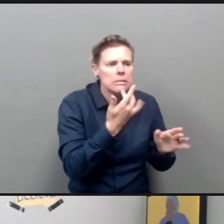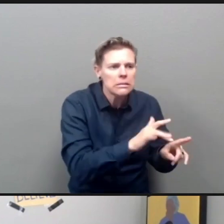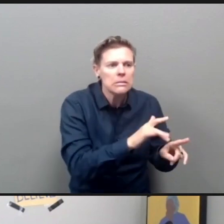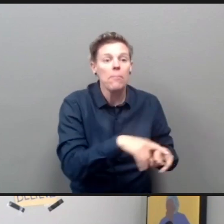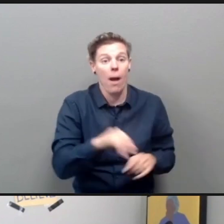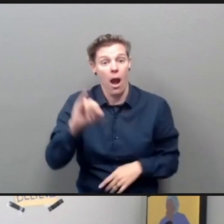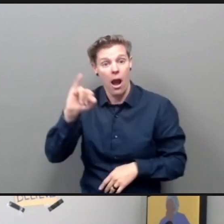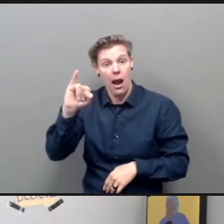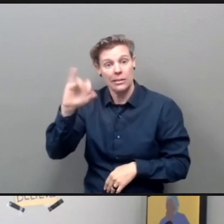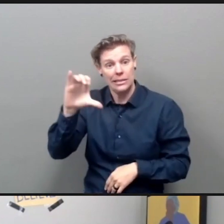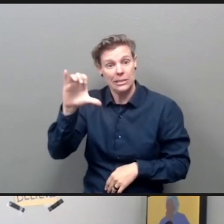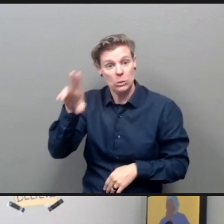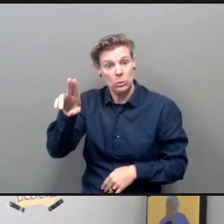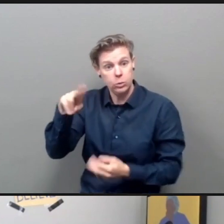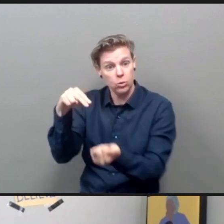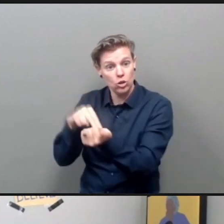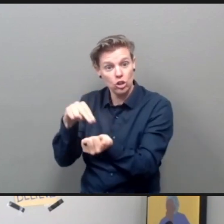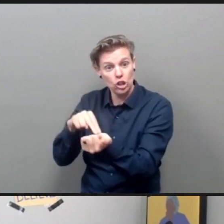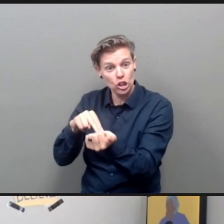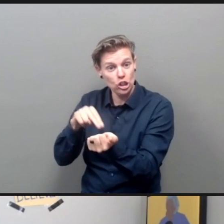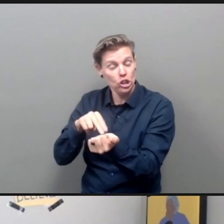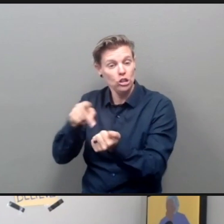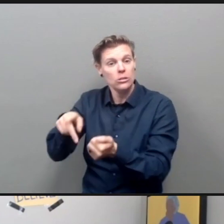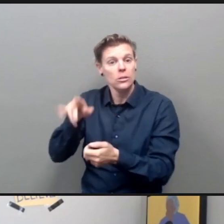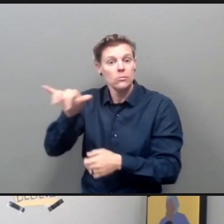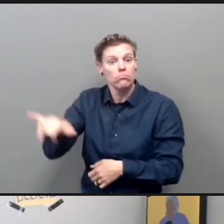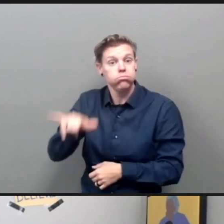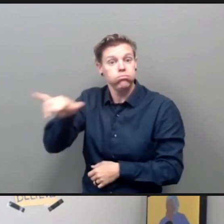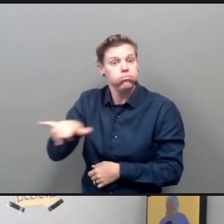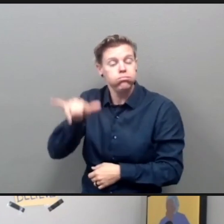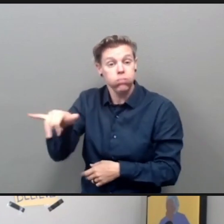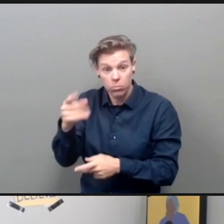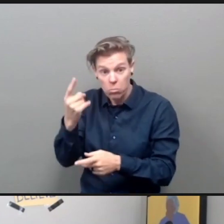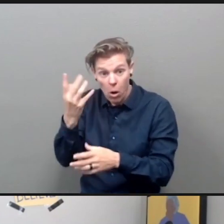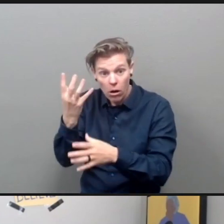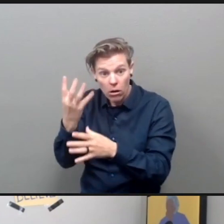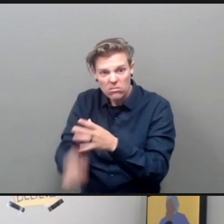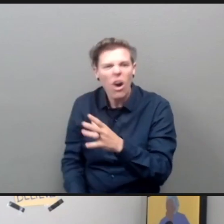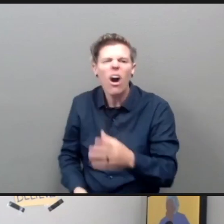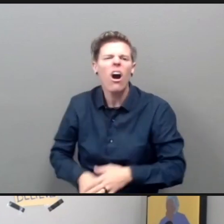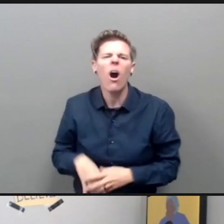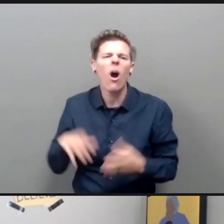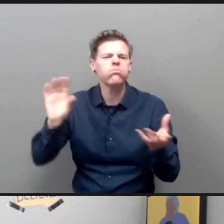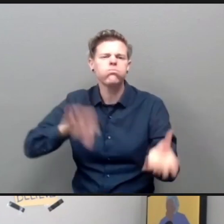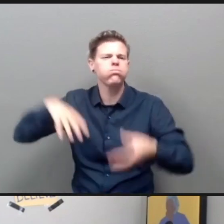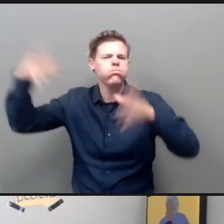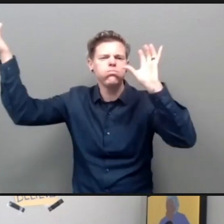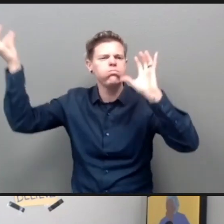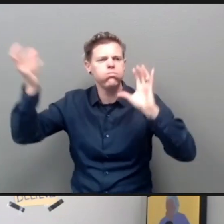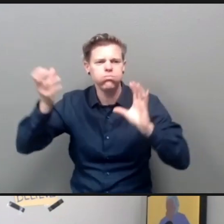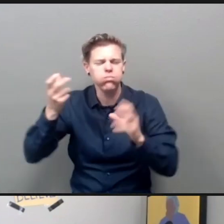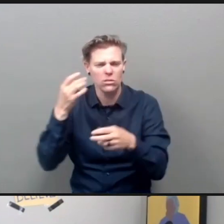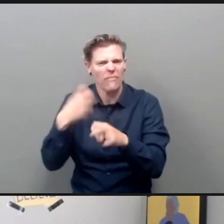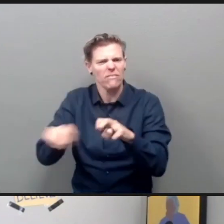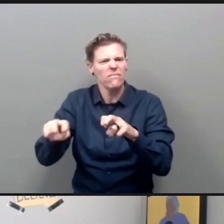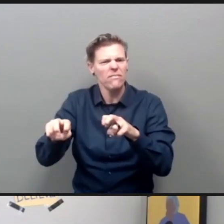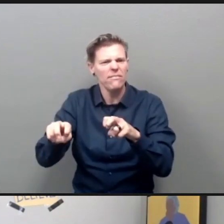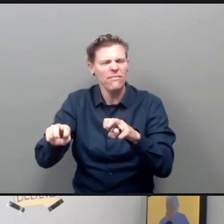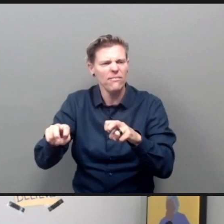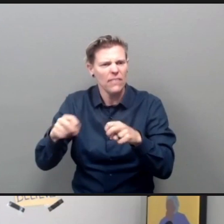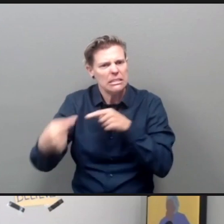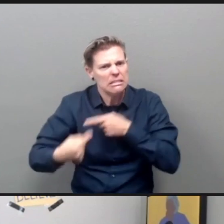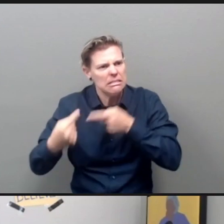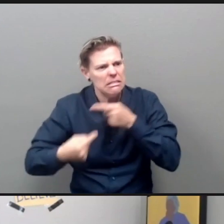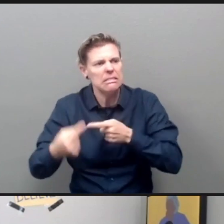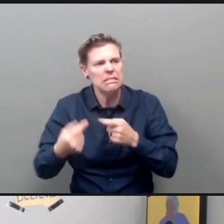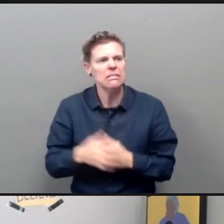that patient who needs ICU care may have to get it on the floor. I mean, we have dozens and dozens of patients in New Mexico who